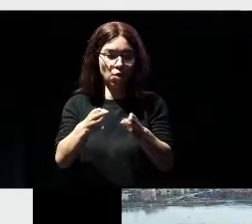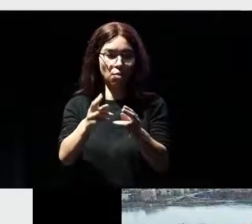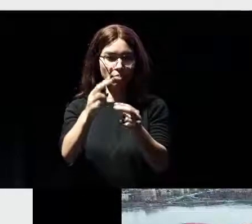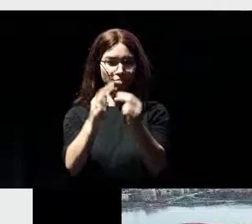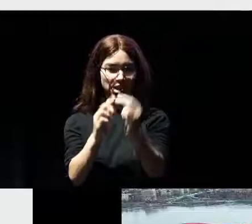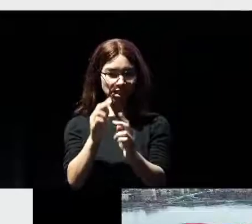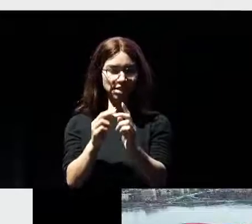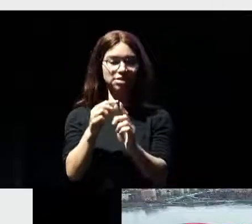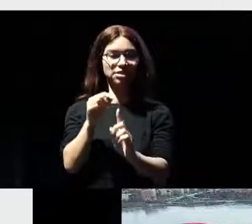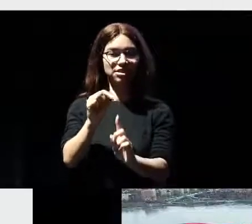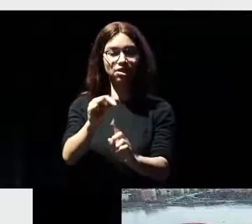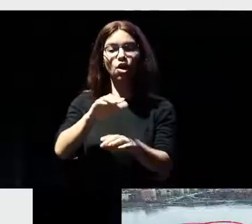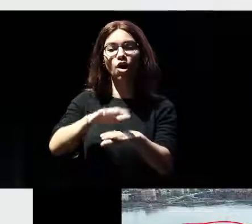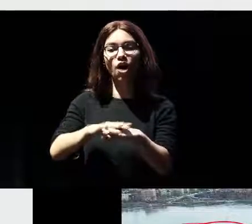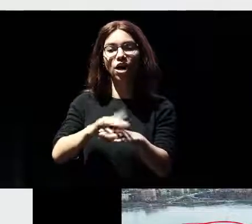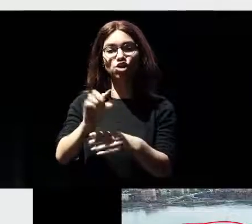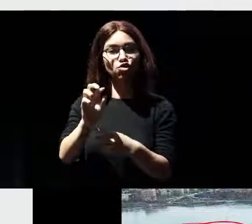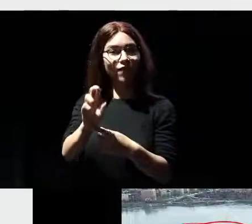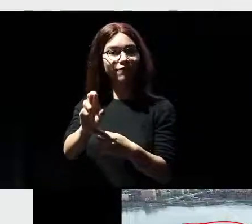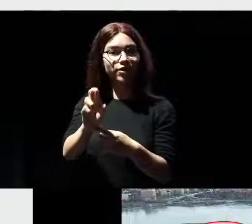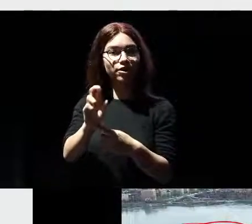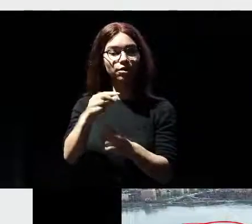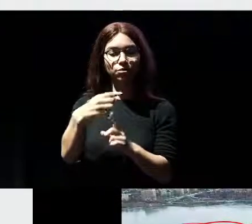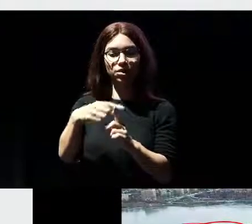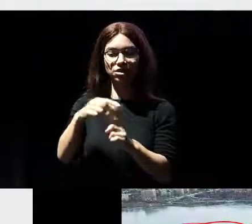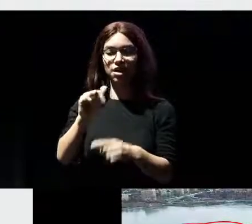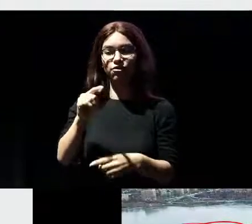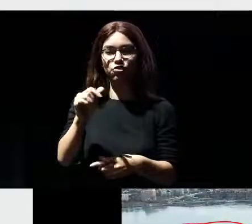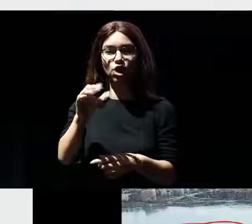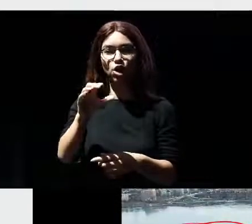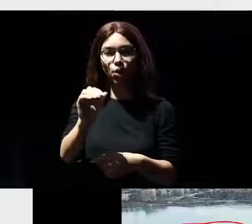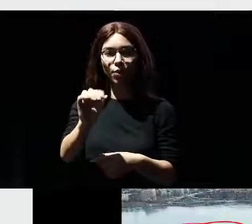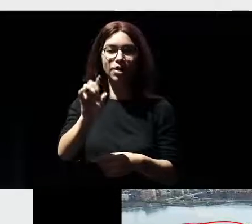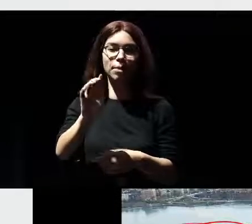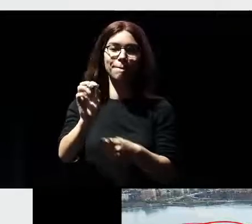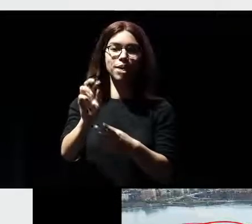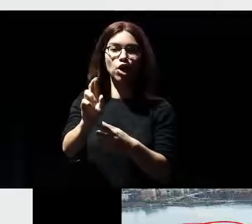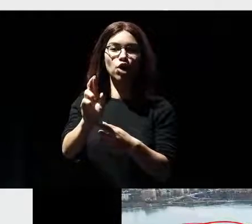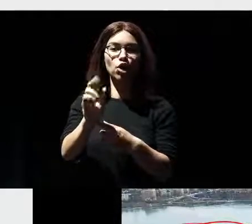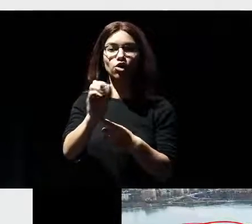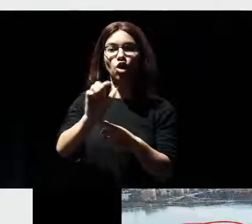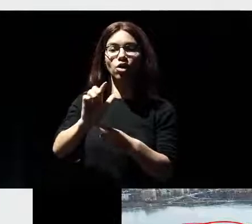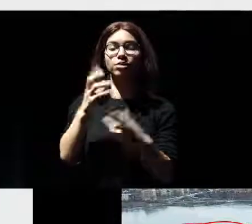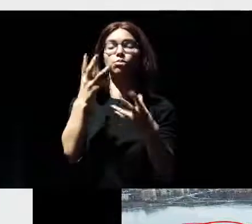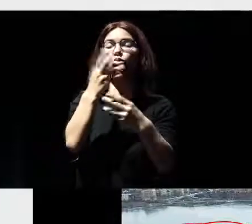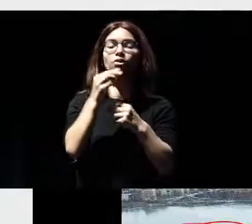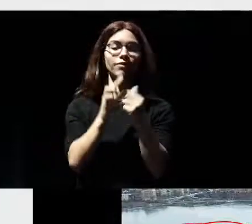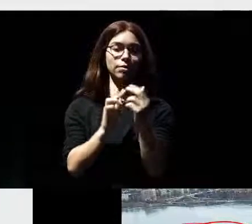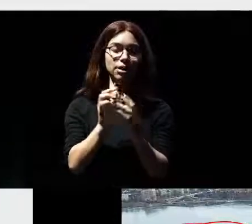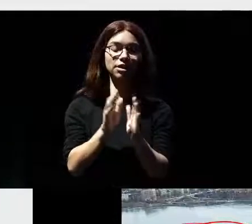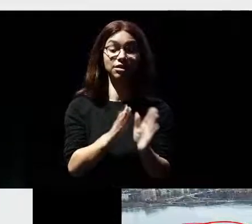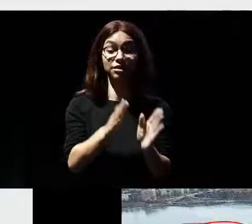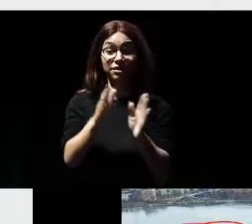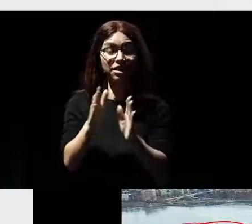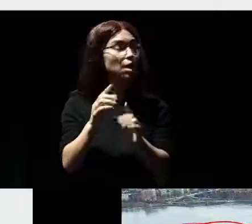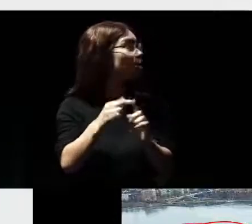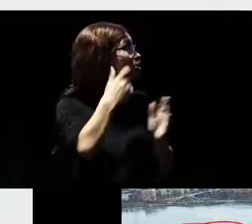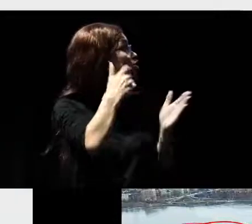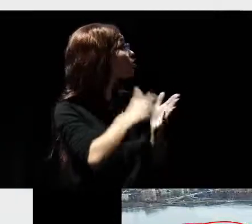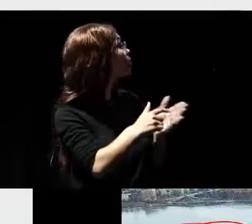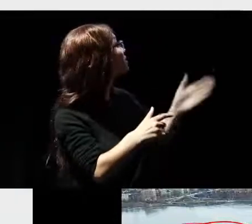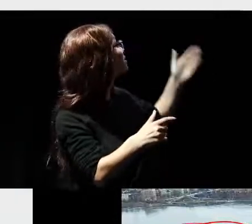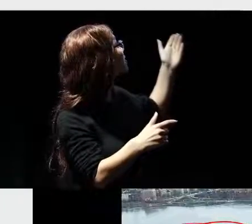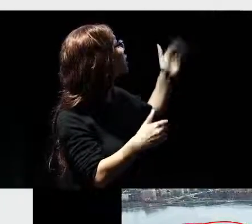buildings along the Charles River, including Alvarado's Baker Hall, which is a very beautiful building. Along this edge, there are